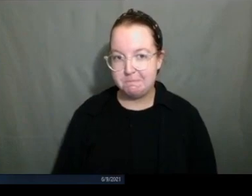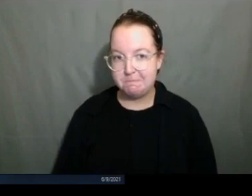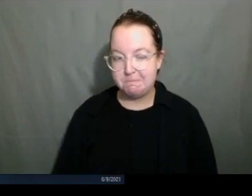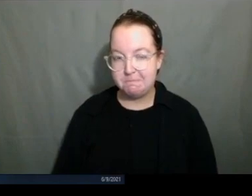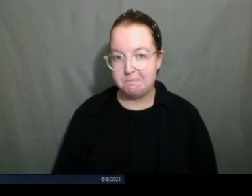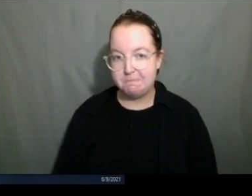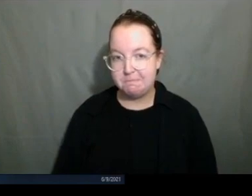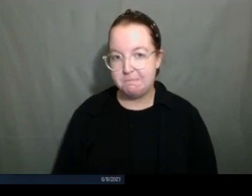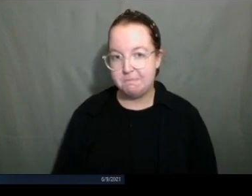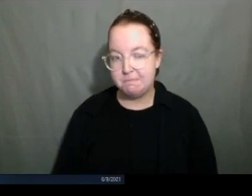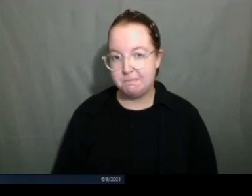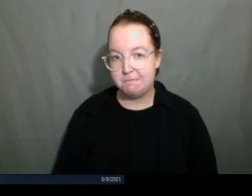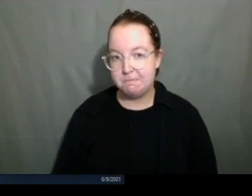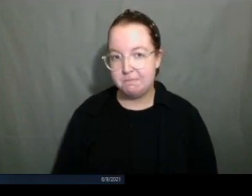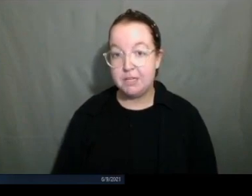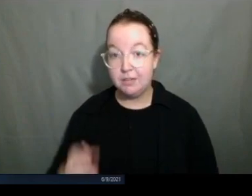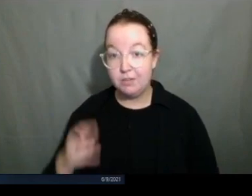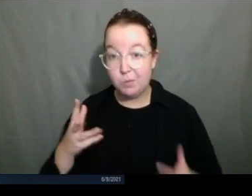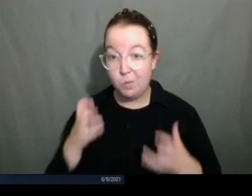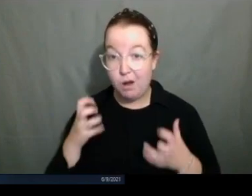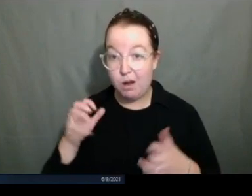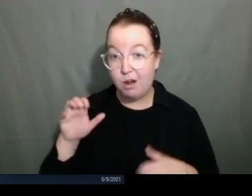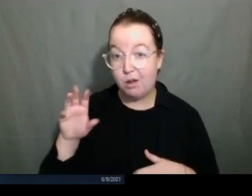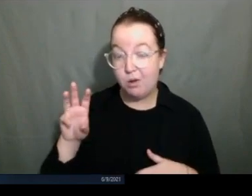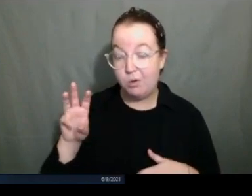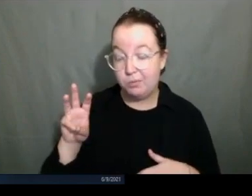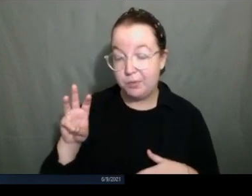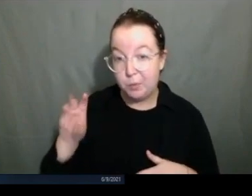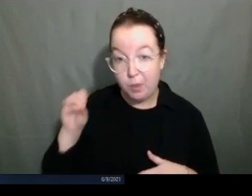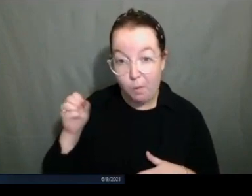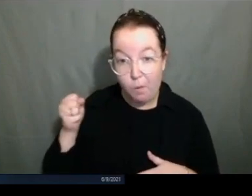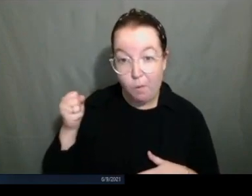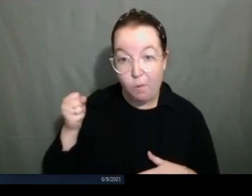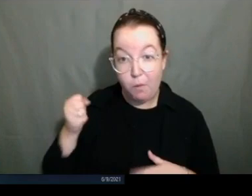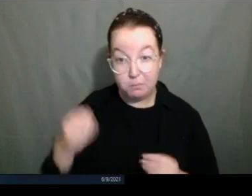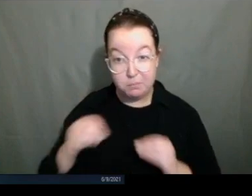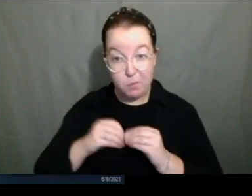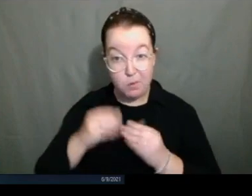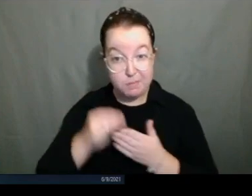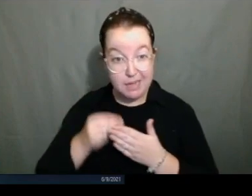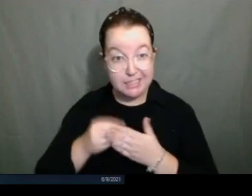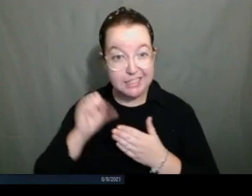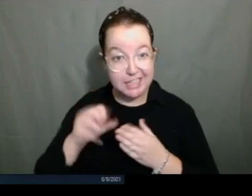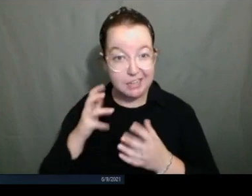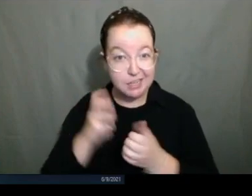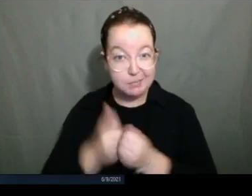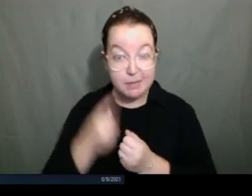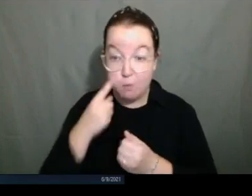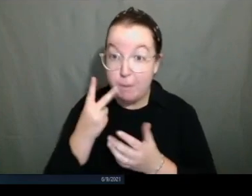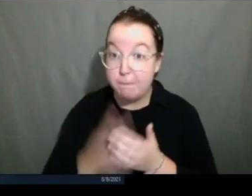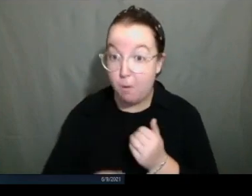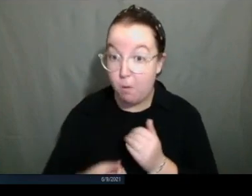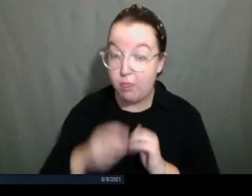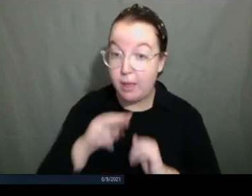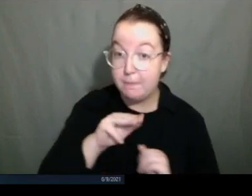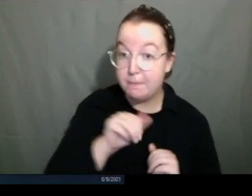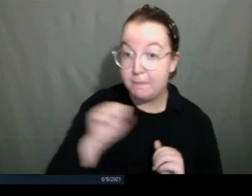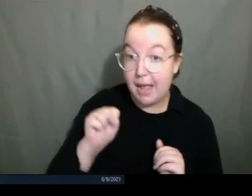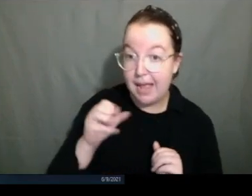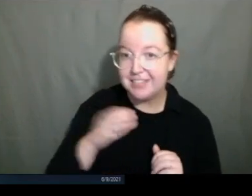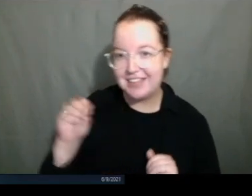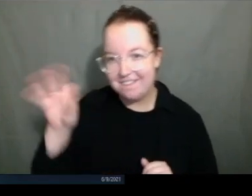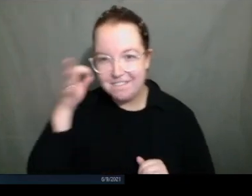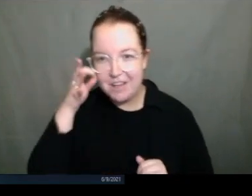you wanted to withhold additional dollar amounts, you can also update that here as well for both Massachusetts and